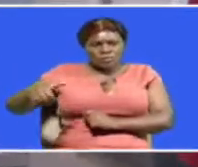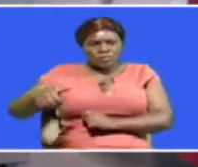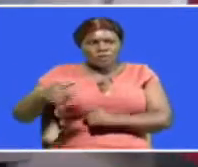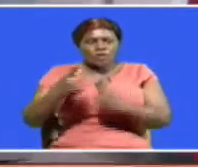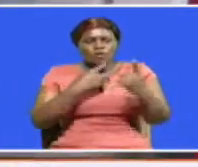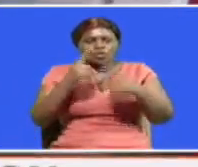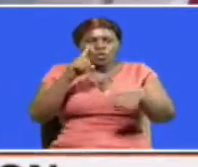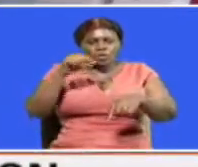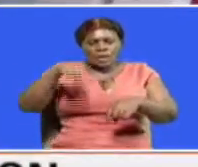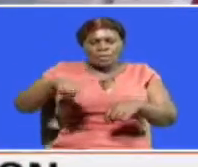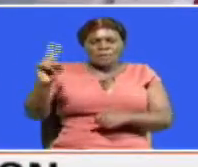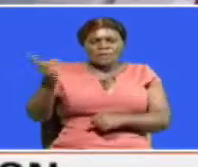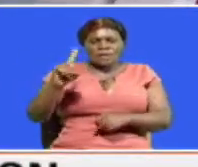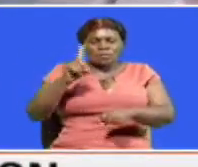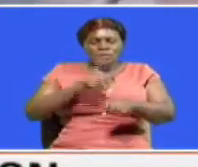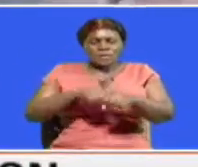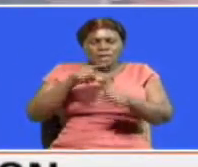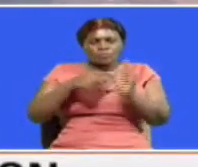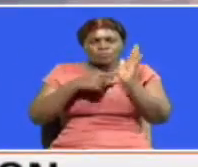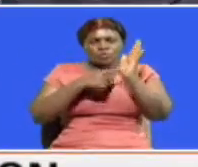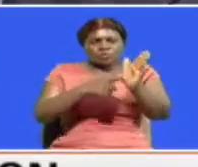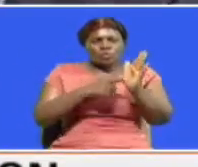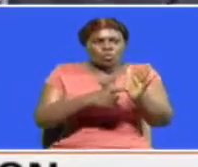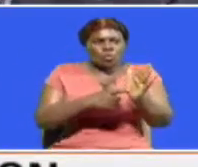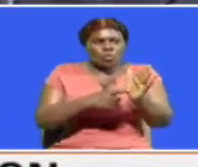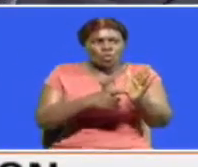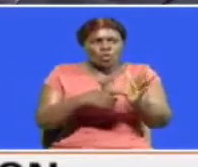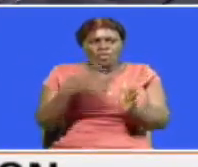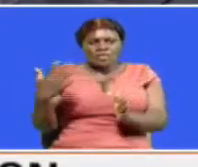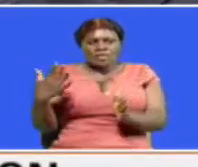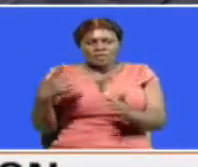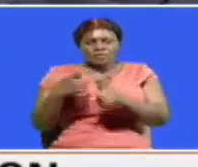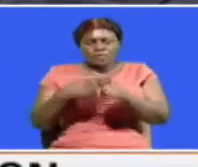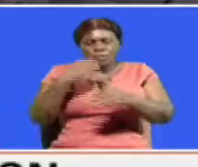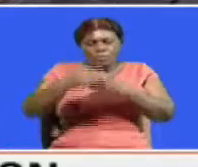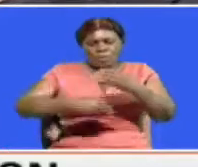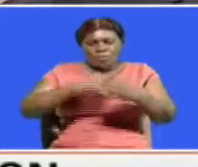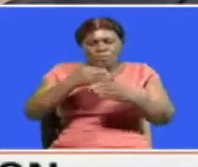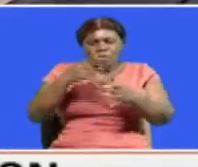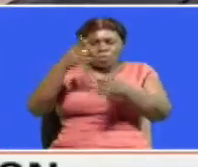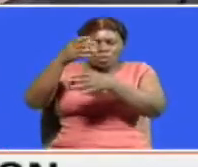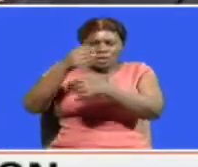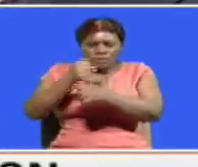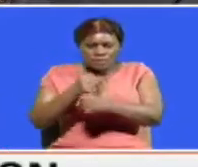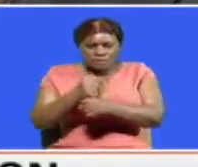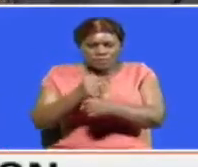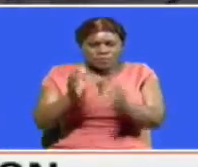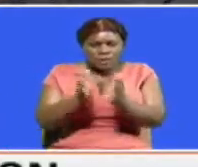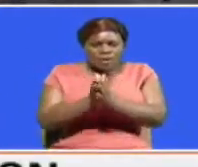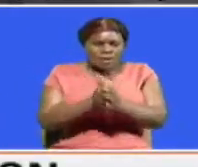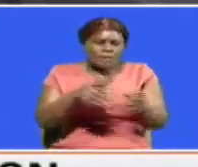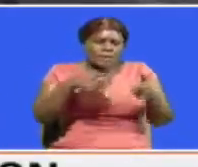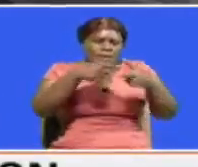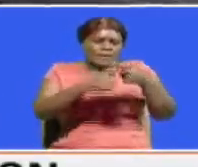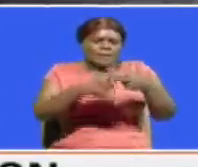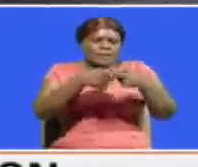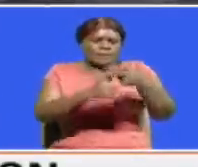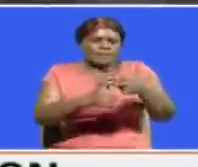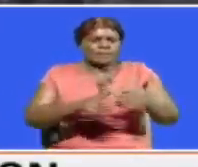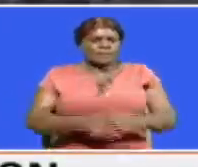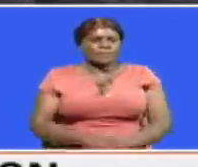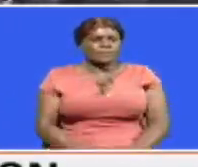Language spoke in Nairobi during an exhibition of bakery products by a manufacturing company and industries.